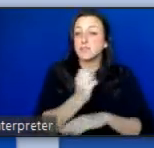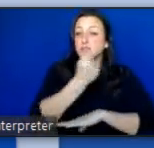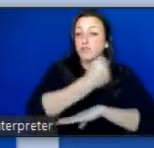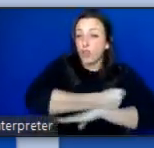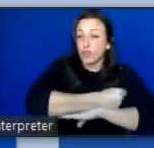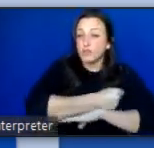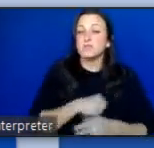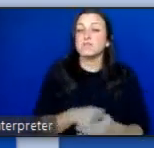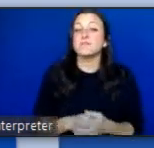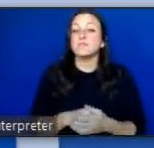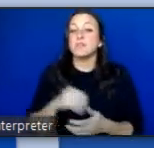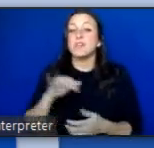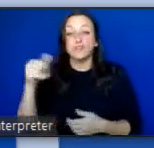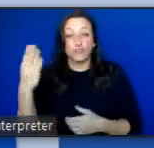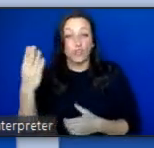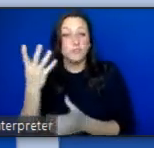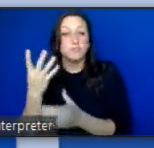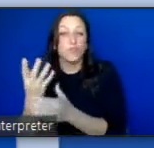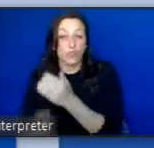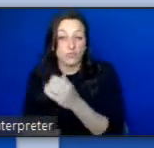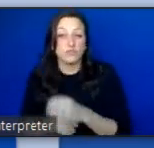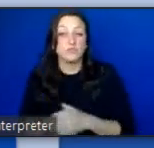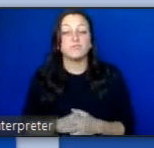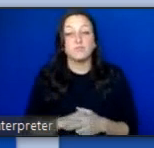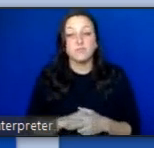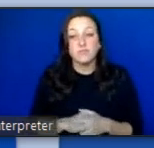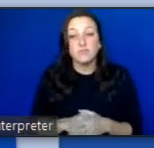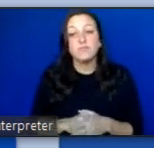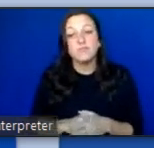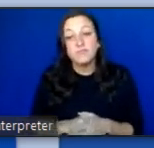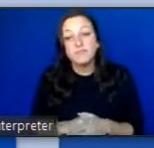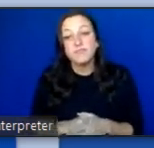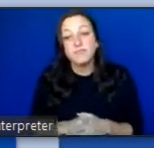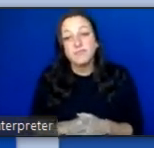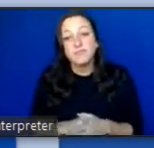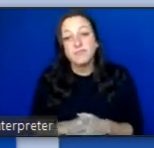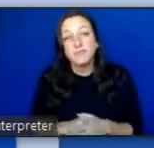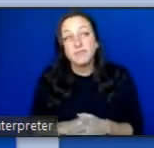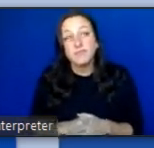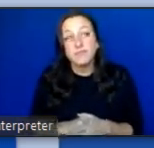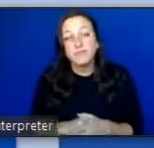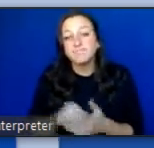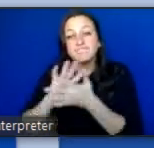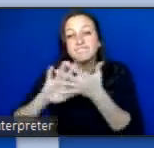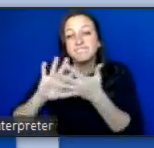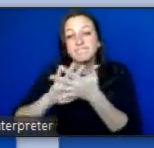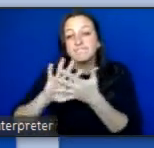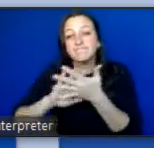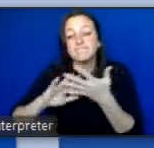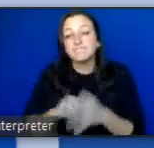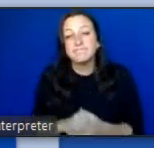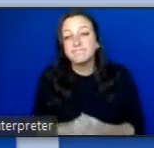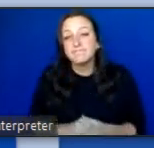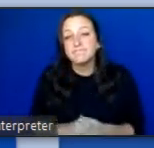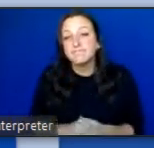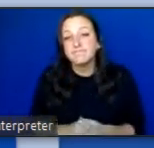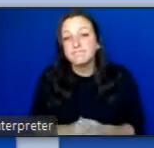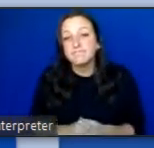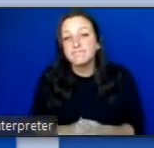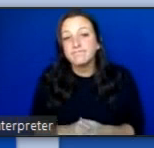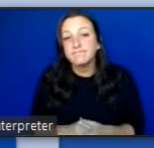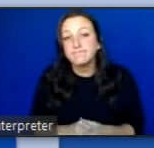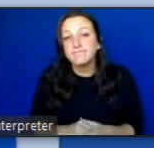losing jobs, and people looking for new work, being excited about their careers, and finding